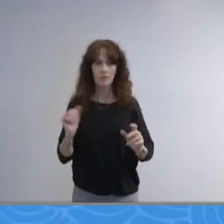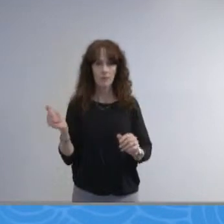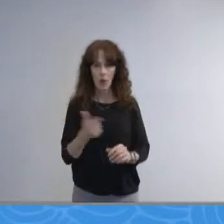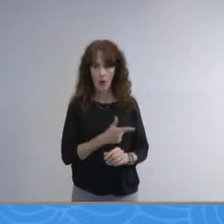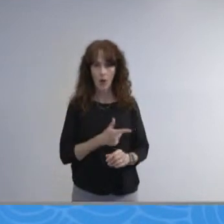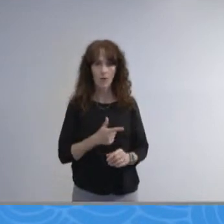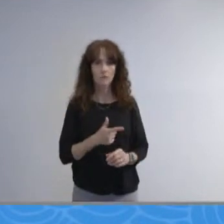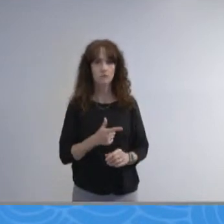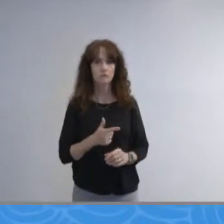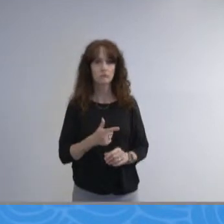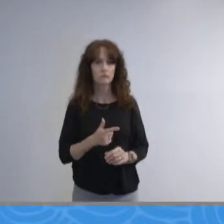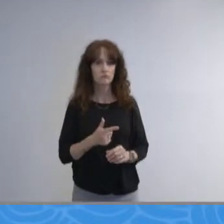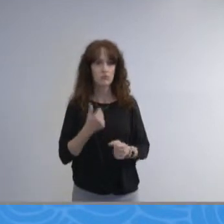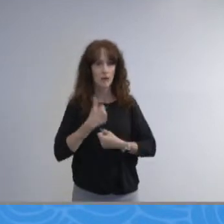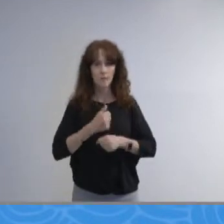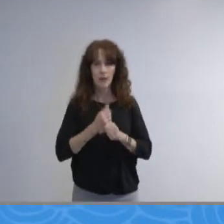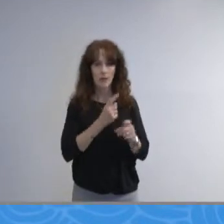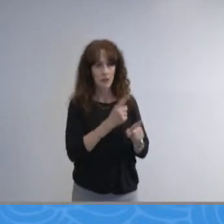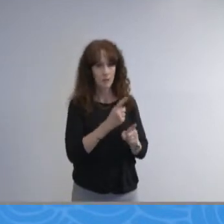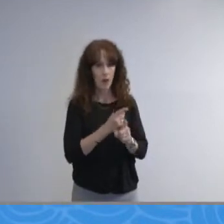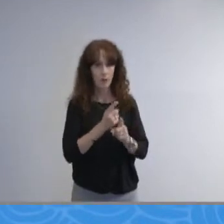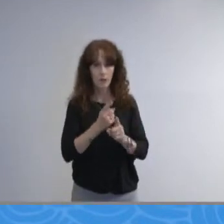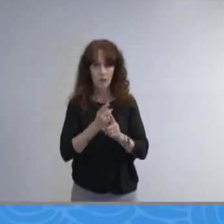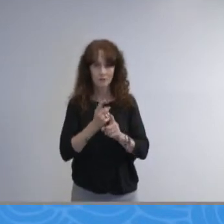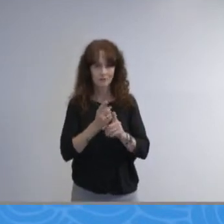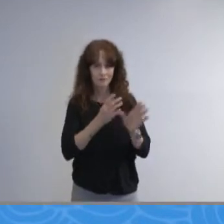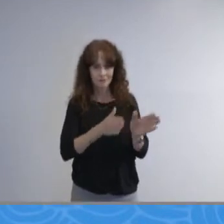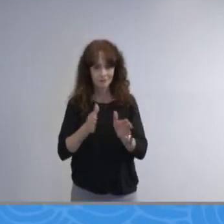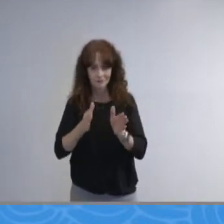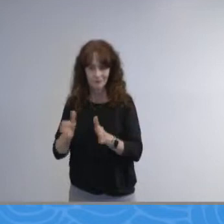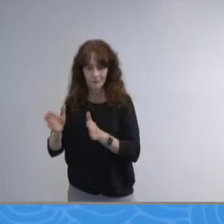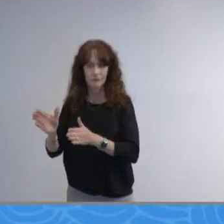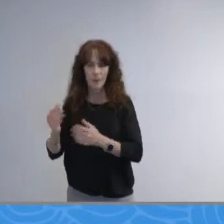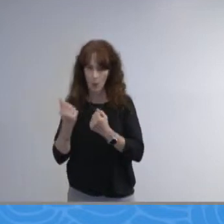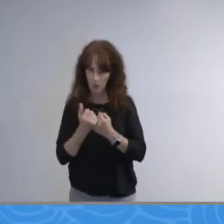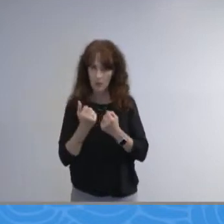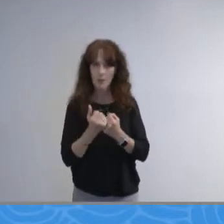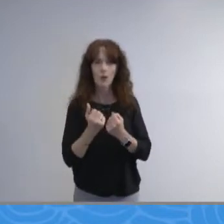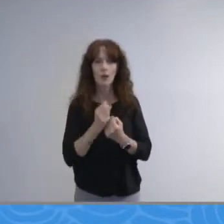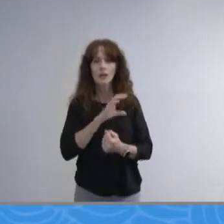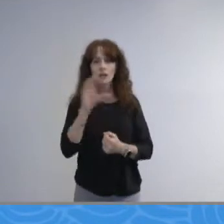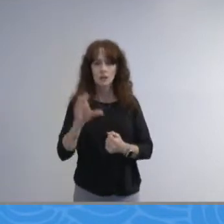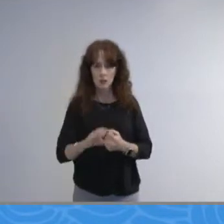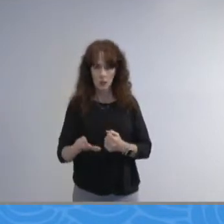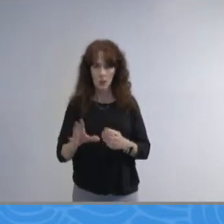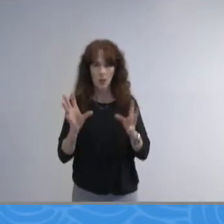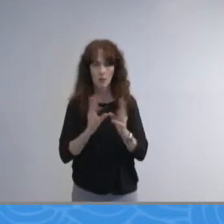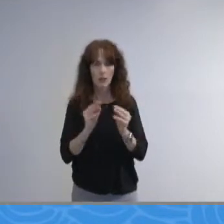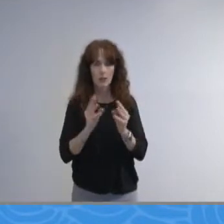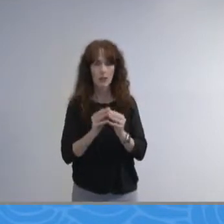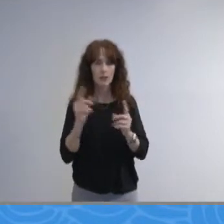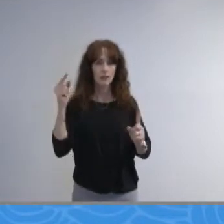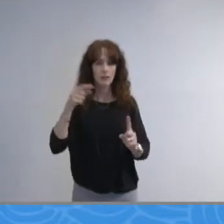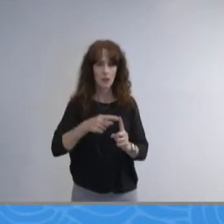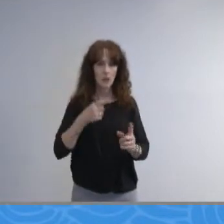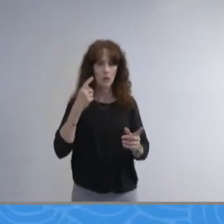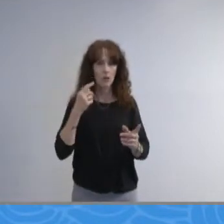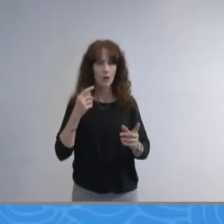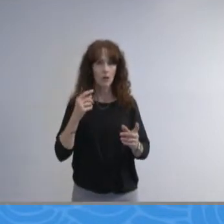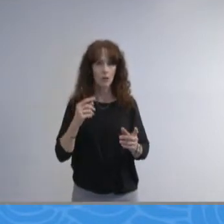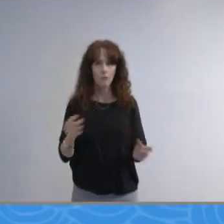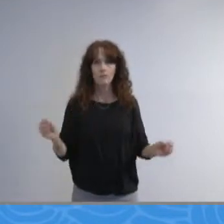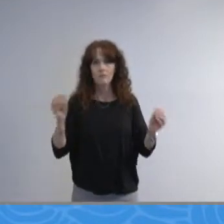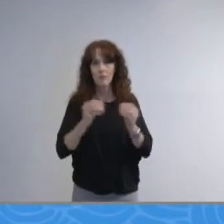taken, the proper protocols. But right now we are definitely supporting Zoom meetings at this time until we get further